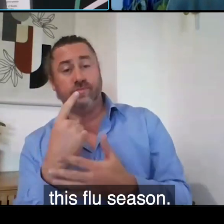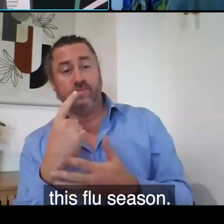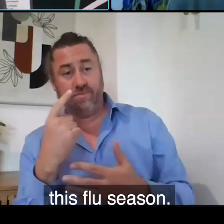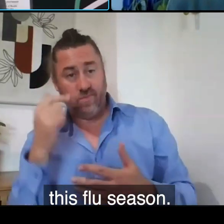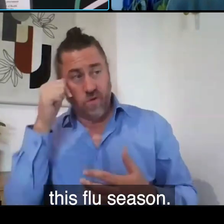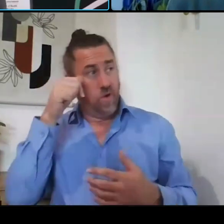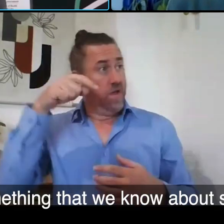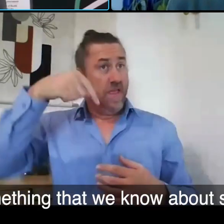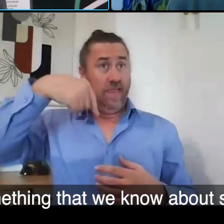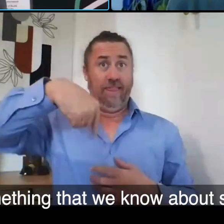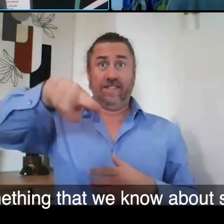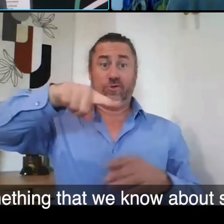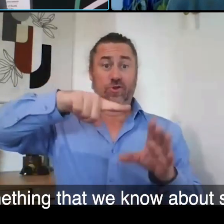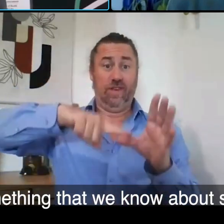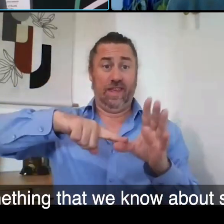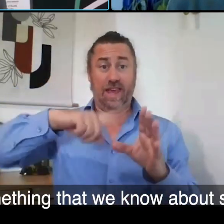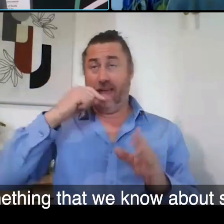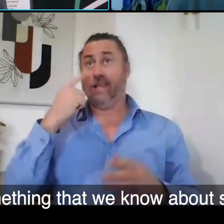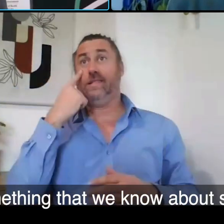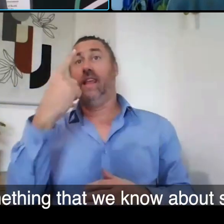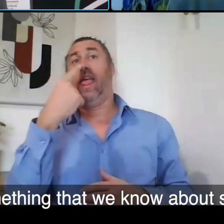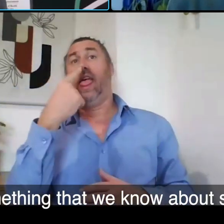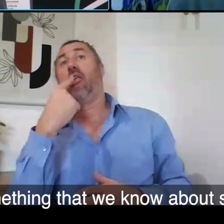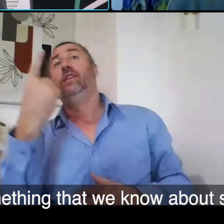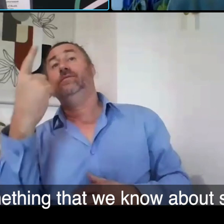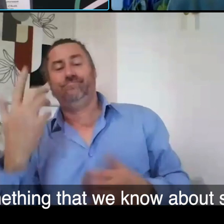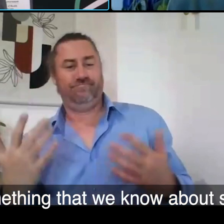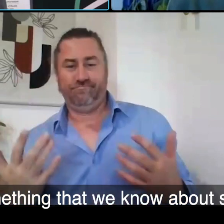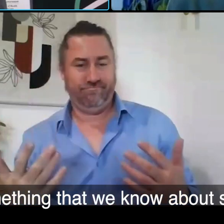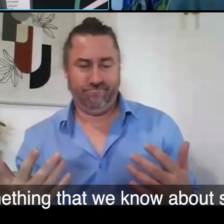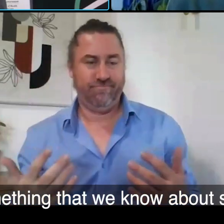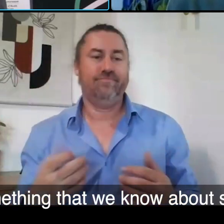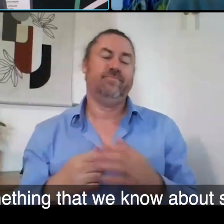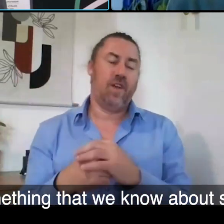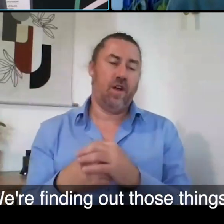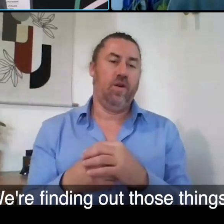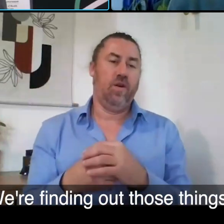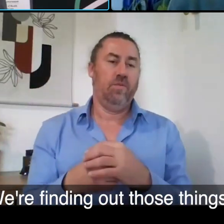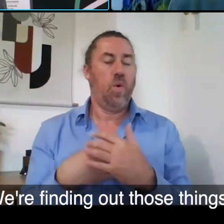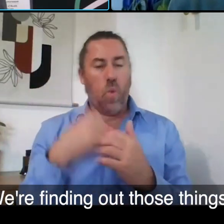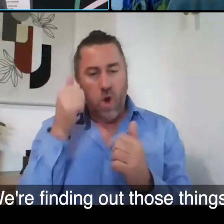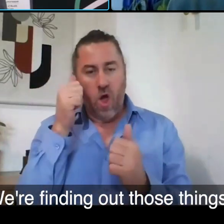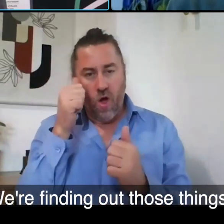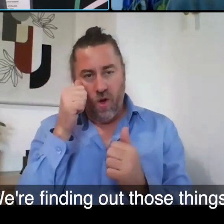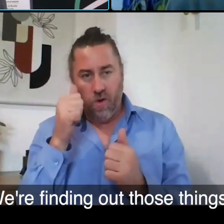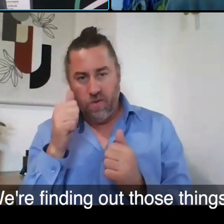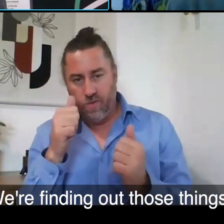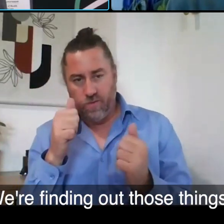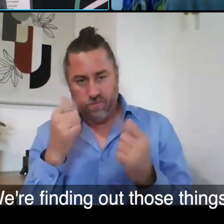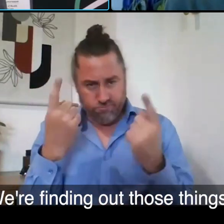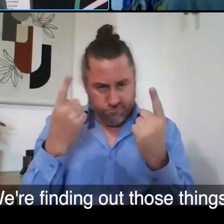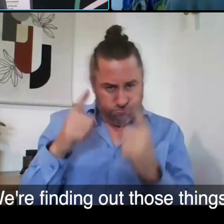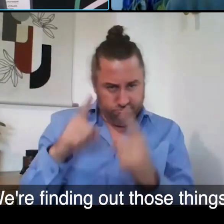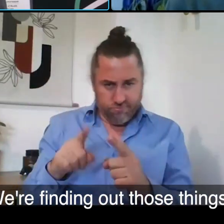in this flu season, but that's something that we know about so far. At least we're finding out those